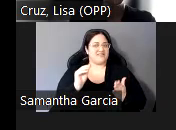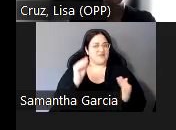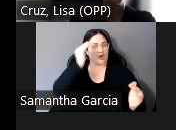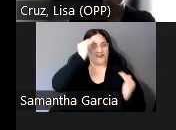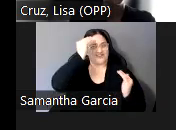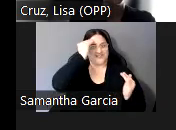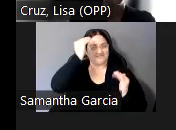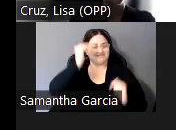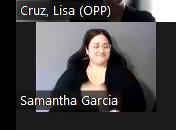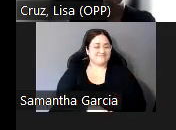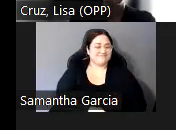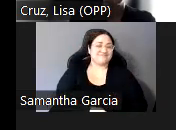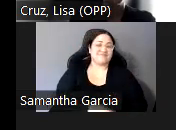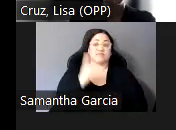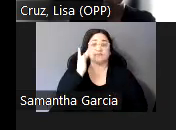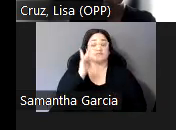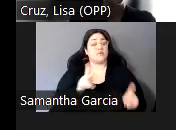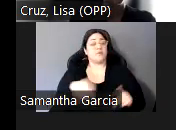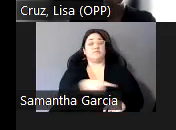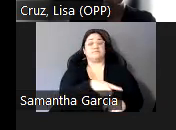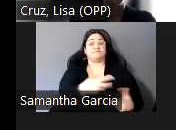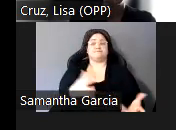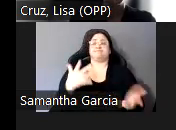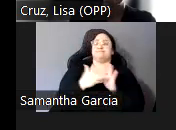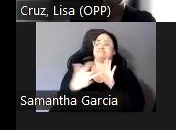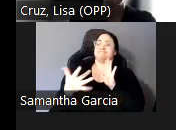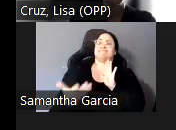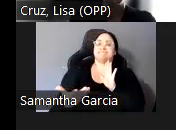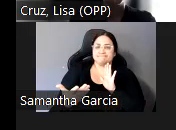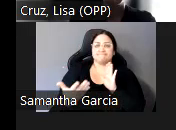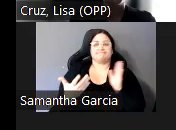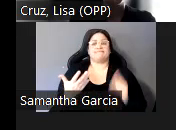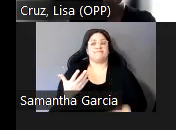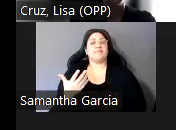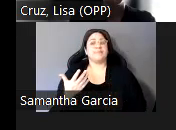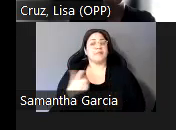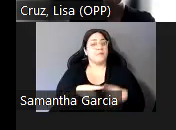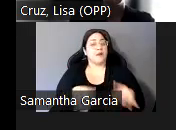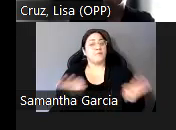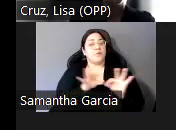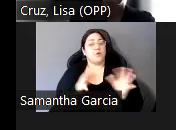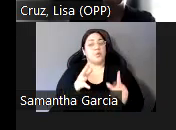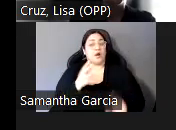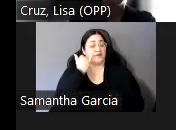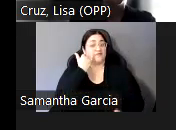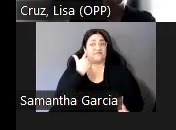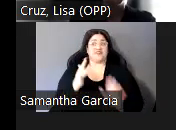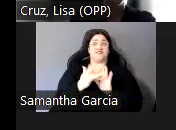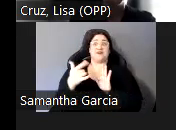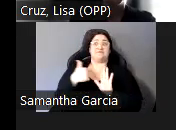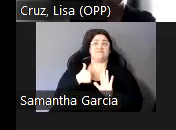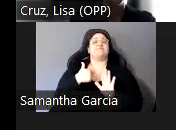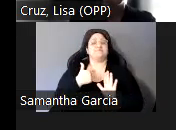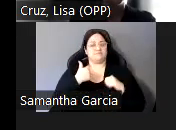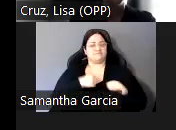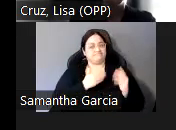have been a victim in order to help us investigate these crimes in order to have successful prosecutions. So we don't